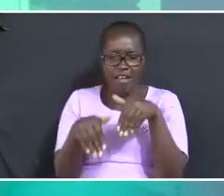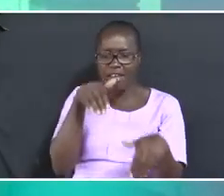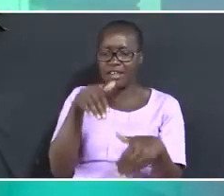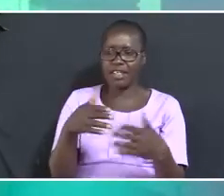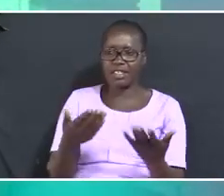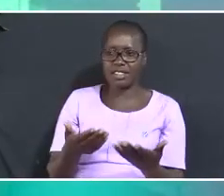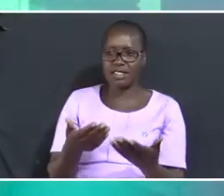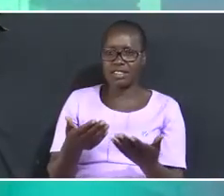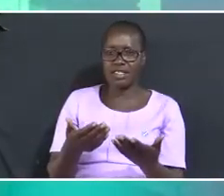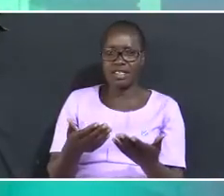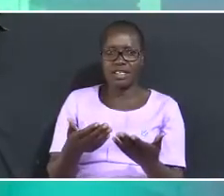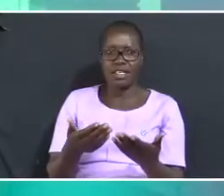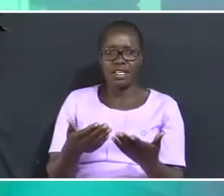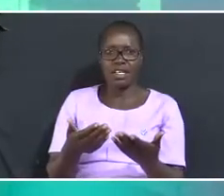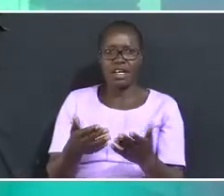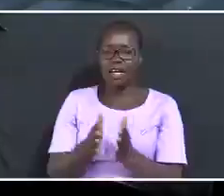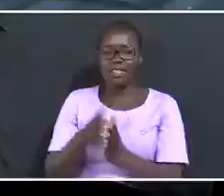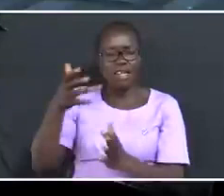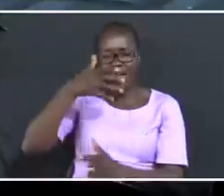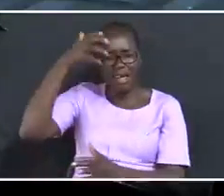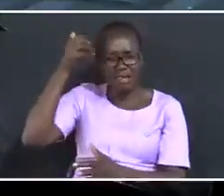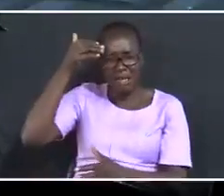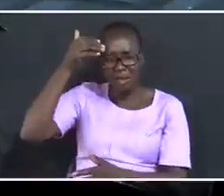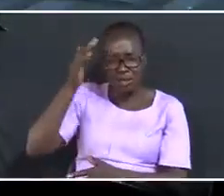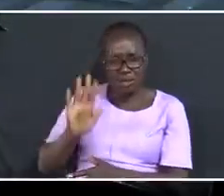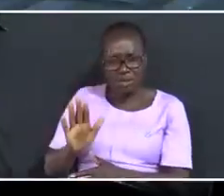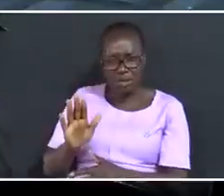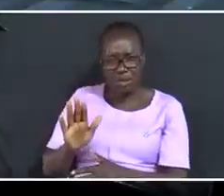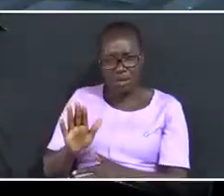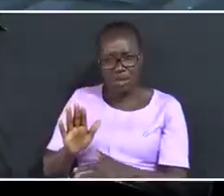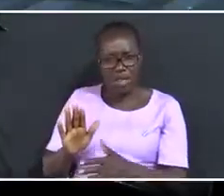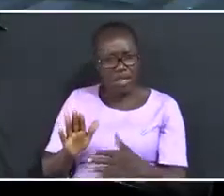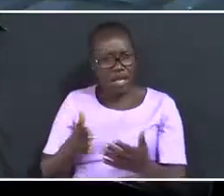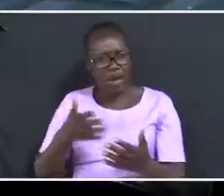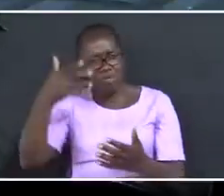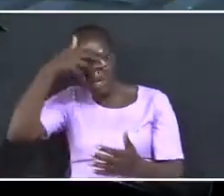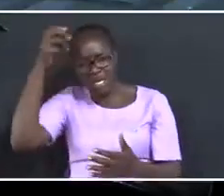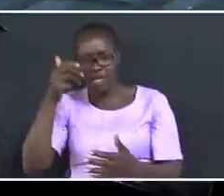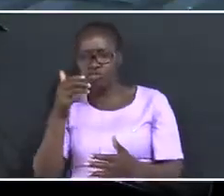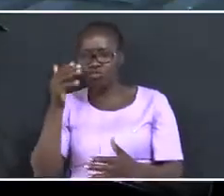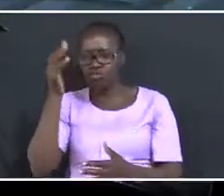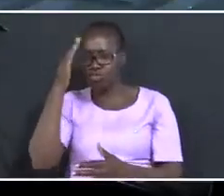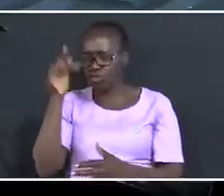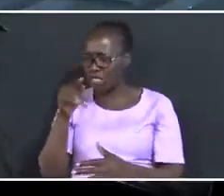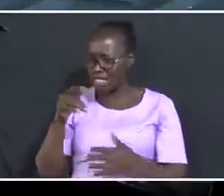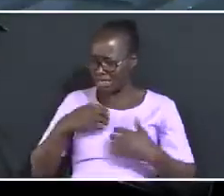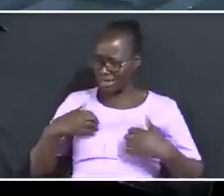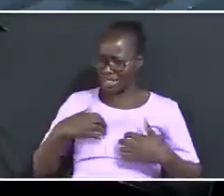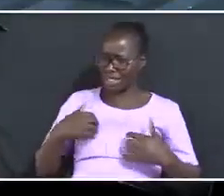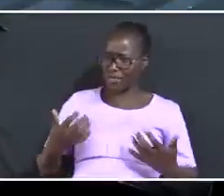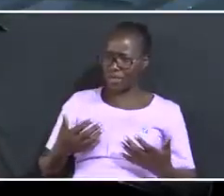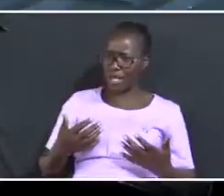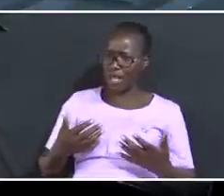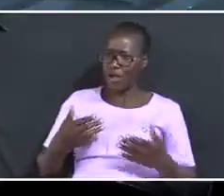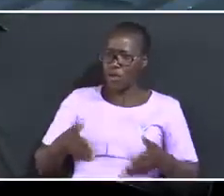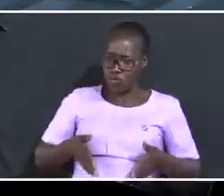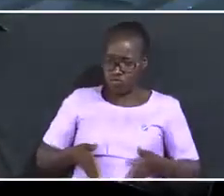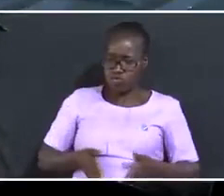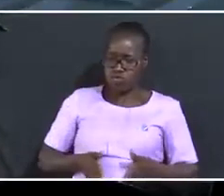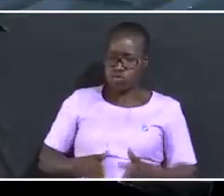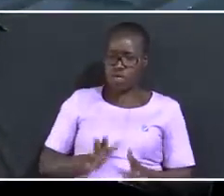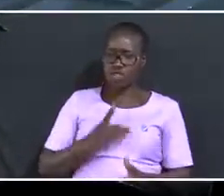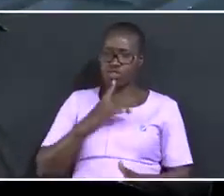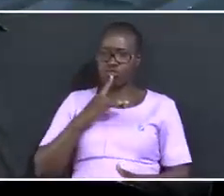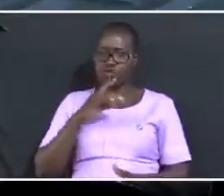how, not the elephants, but lions. I don't know how lions know that that zebra is going to give birth.